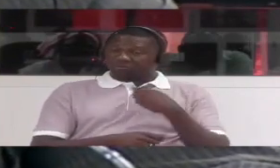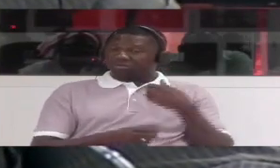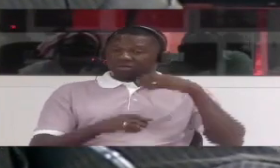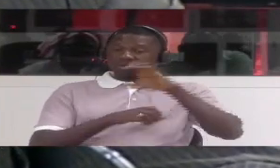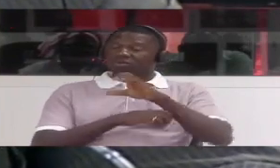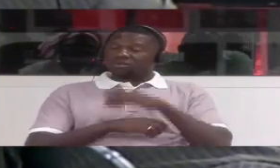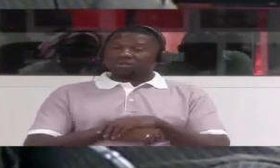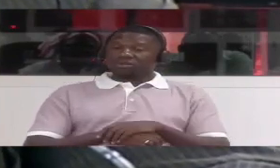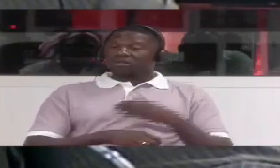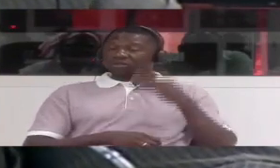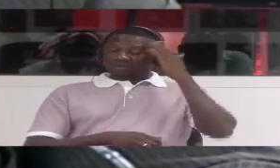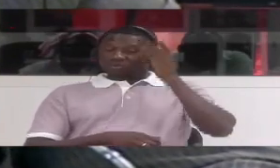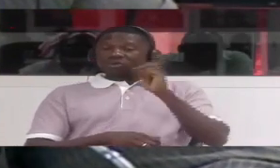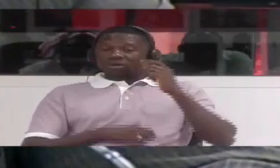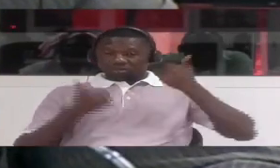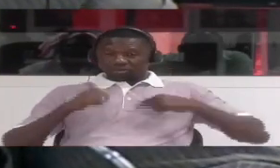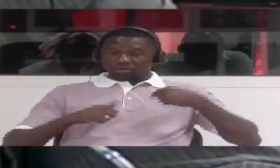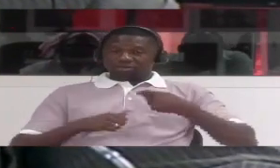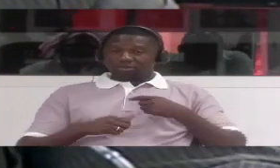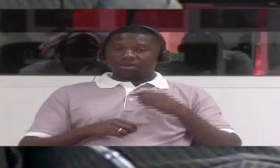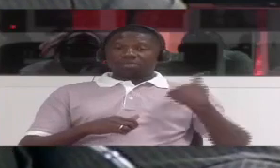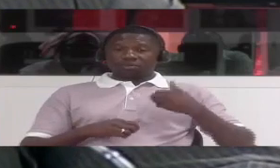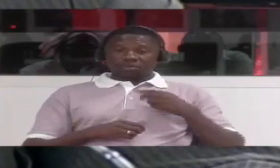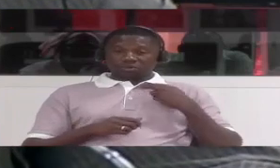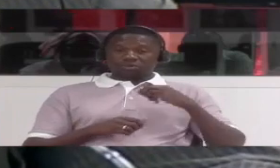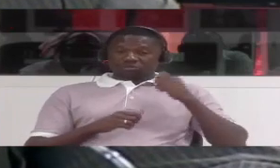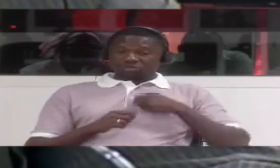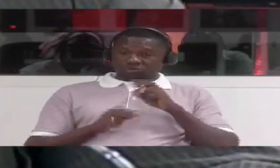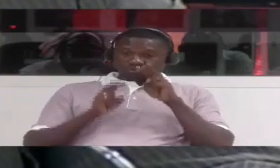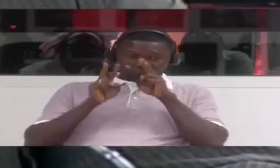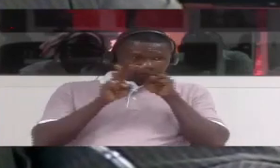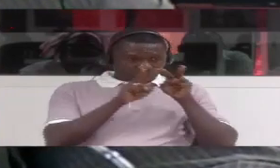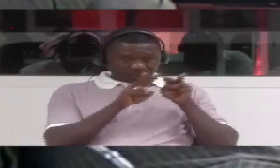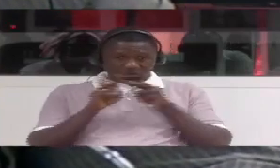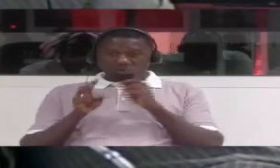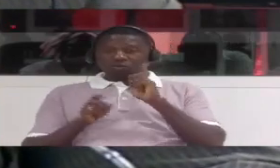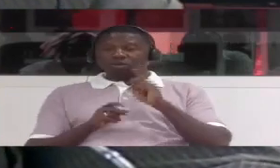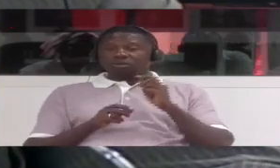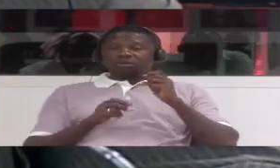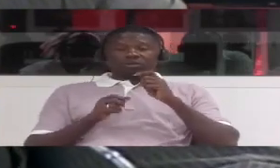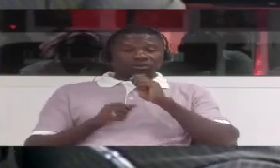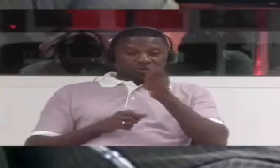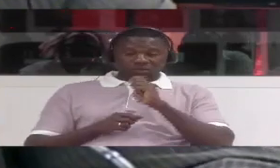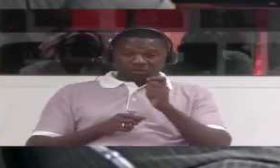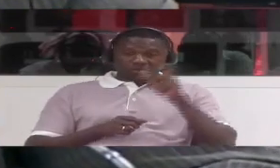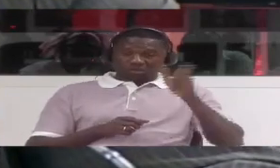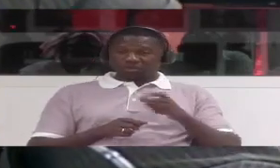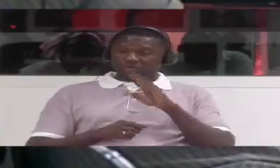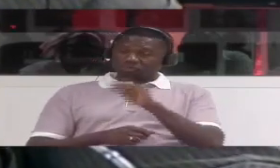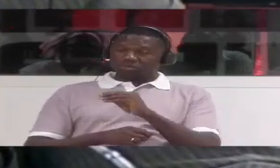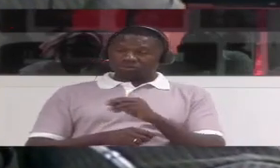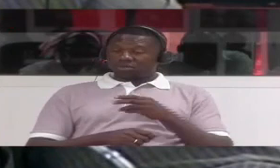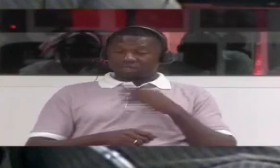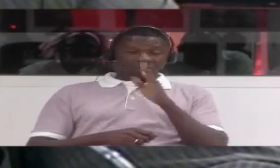what happened to me, the people who are supposed to be watching what journalists do or say or report are not the people